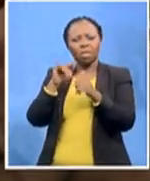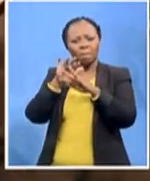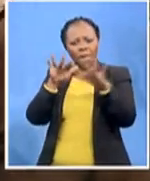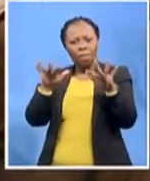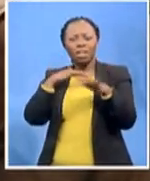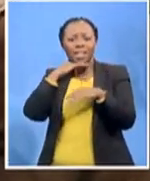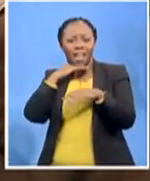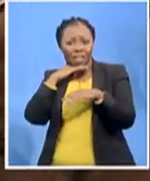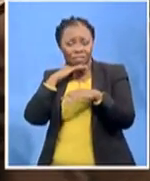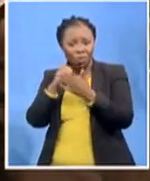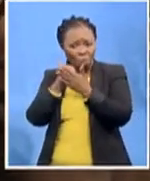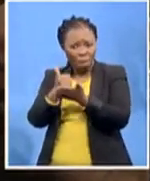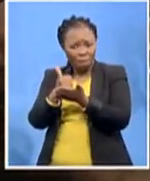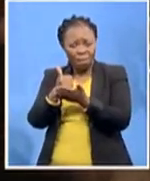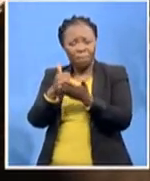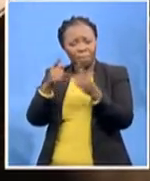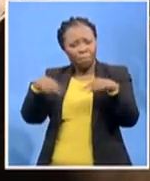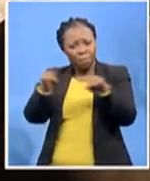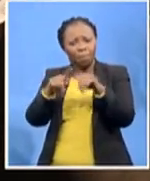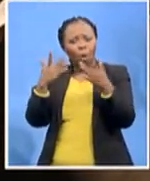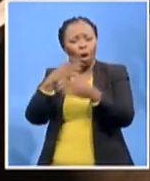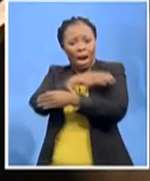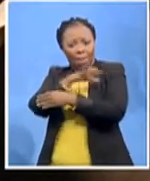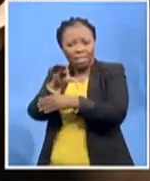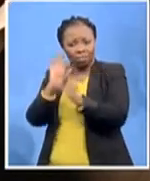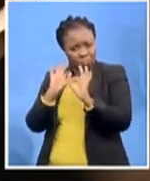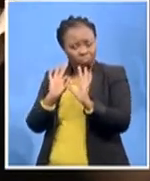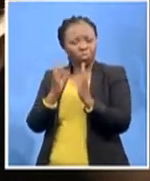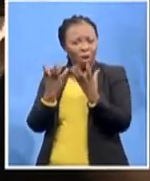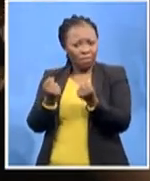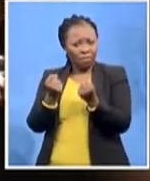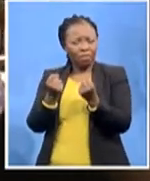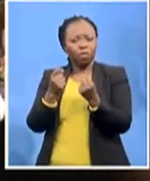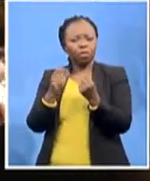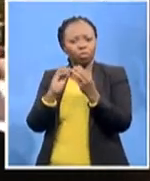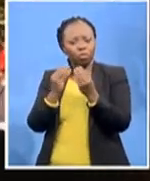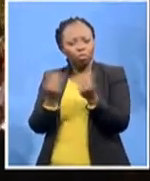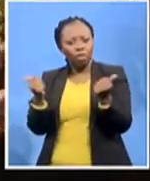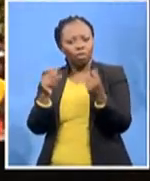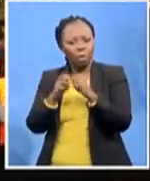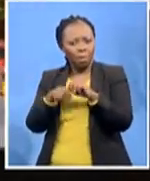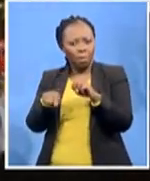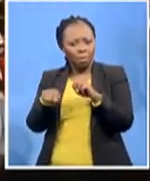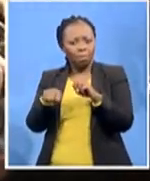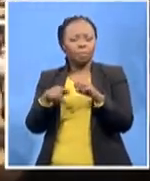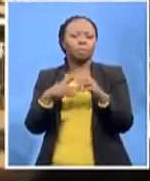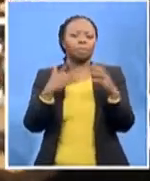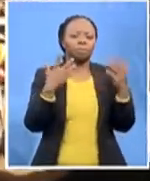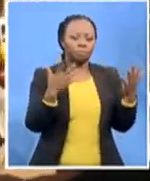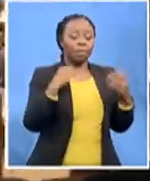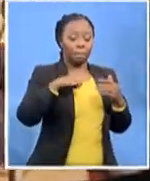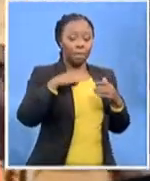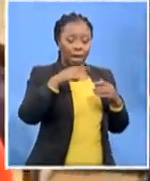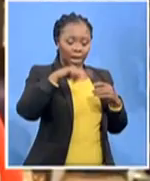a capacity to deal with those? Yes, we do have the capacity as a municipality, but we also extend this